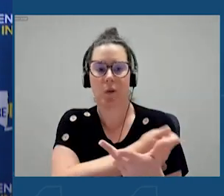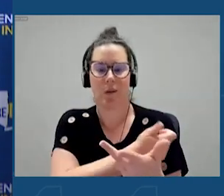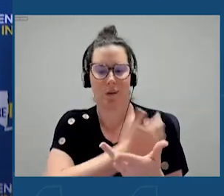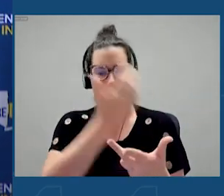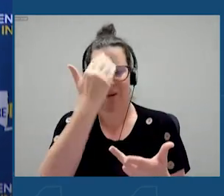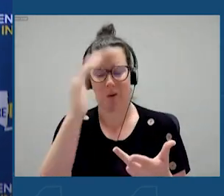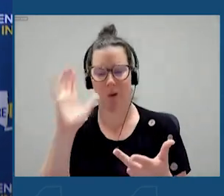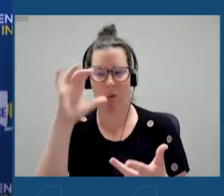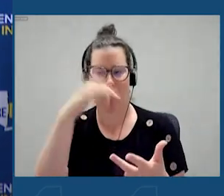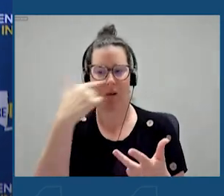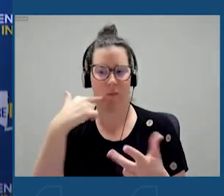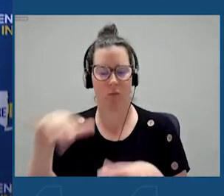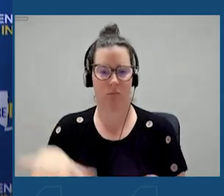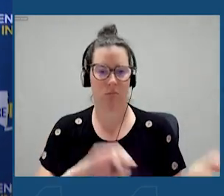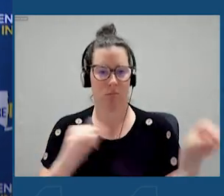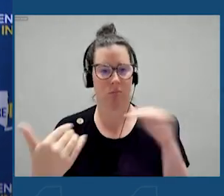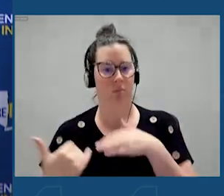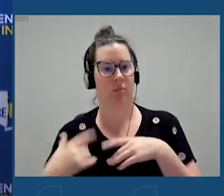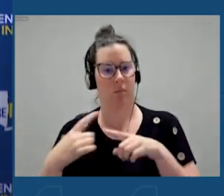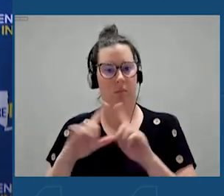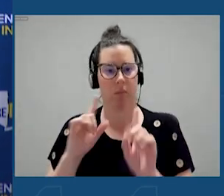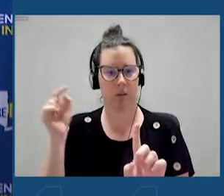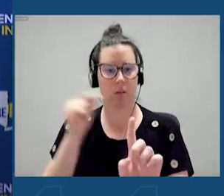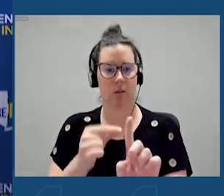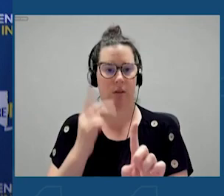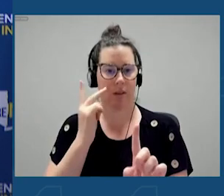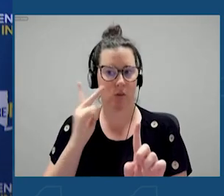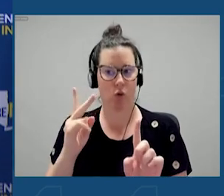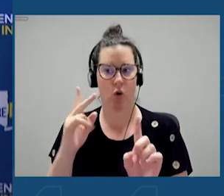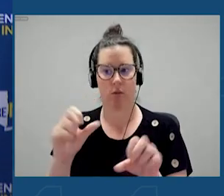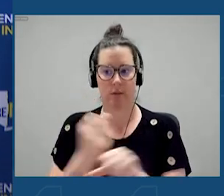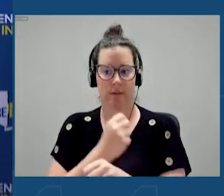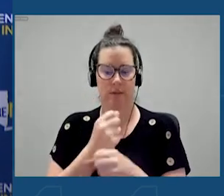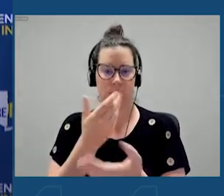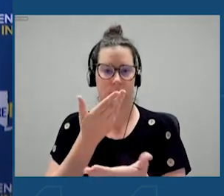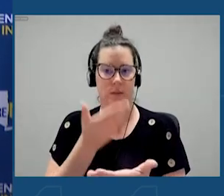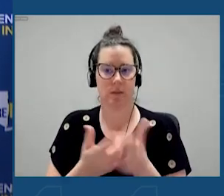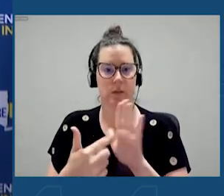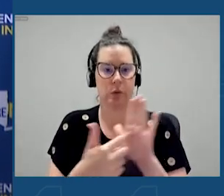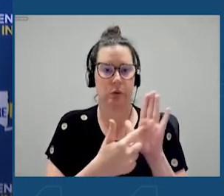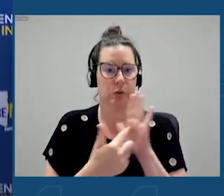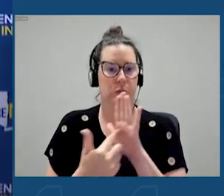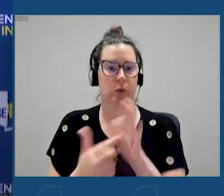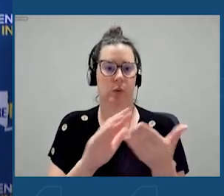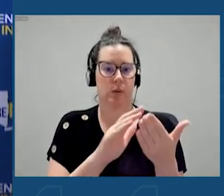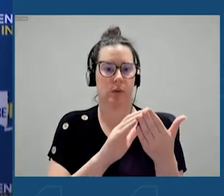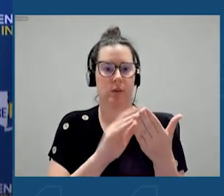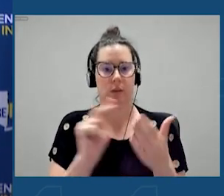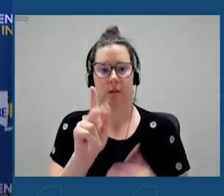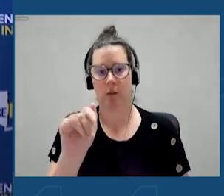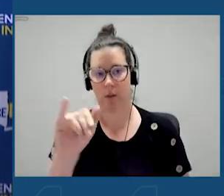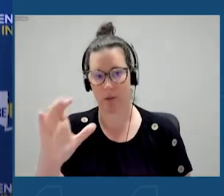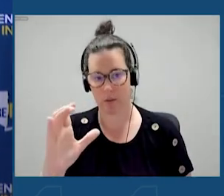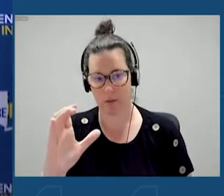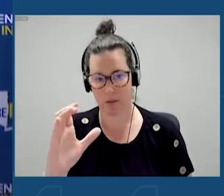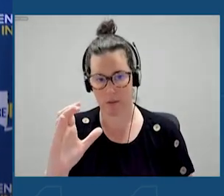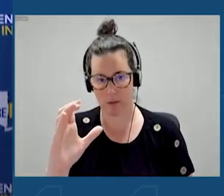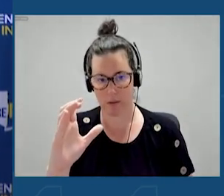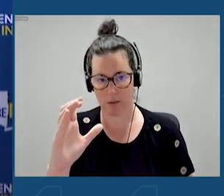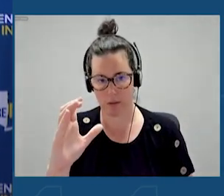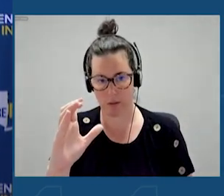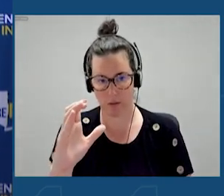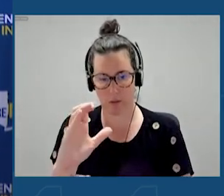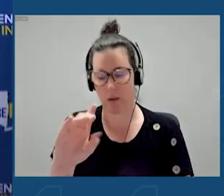on. But I did it because I saw the data showing that in the city of New York, under the